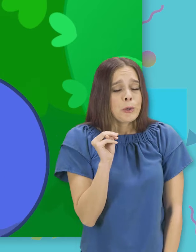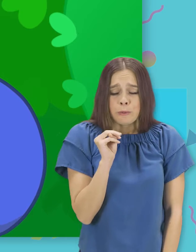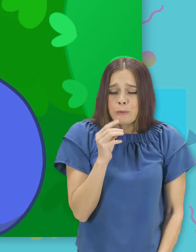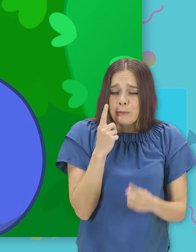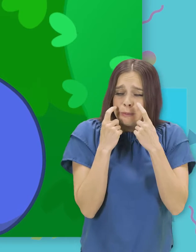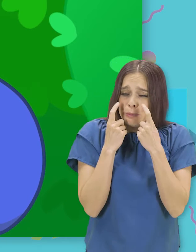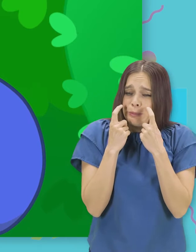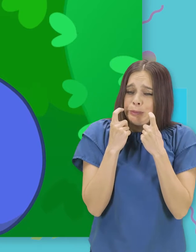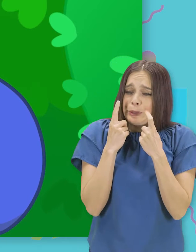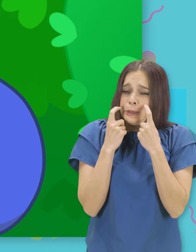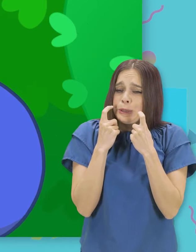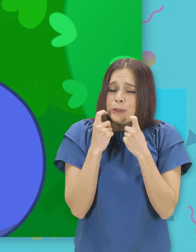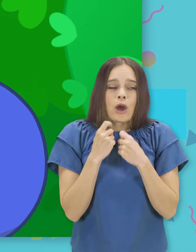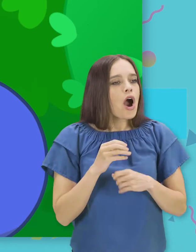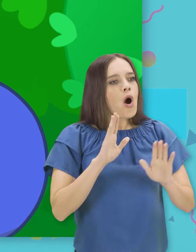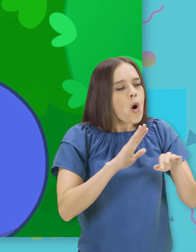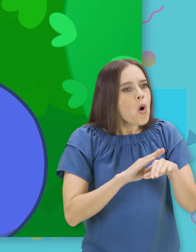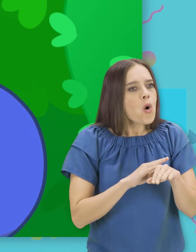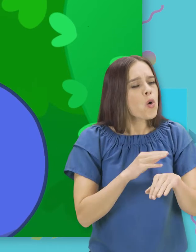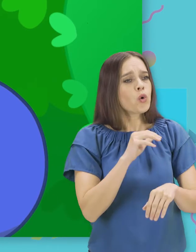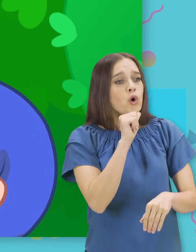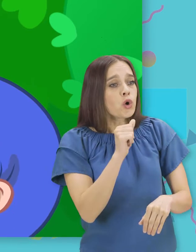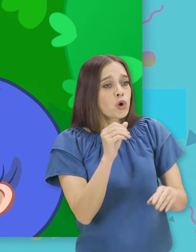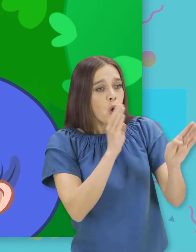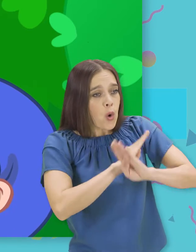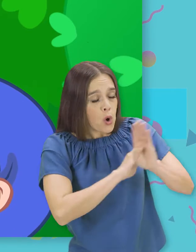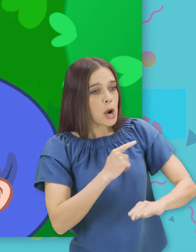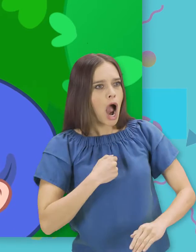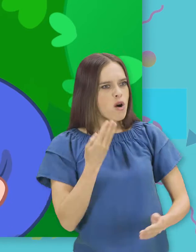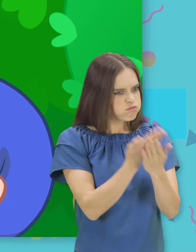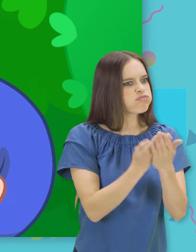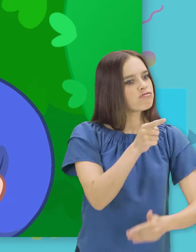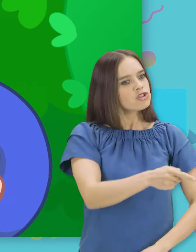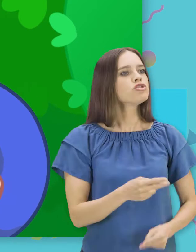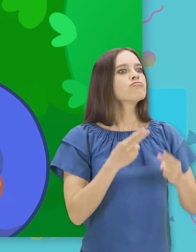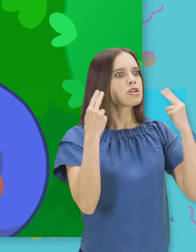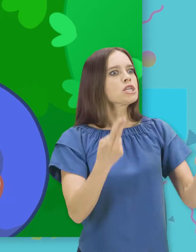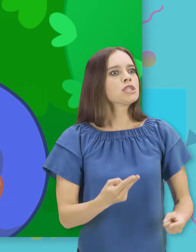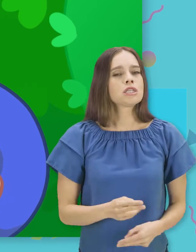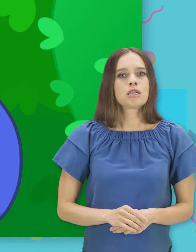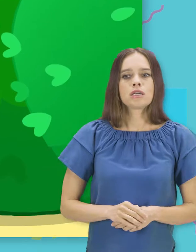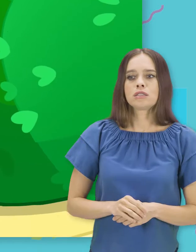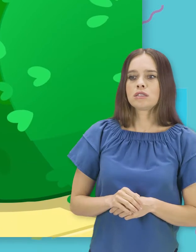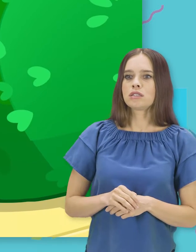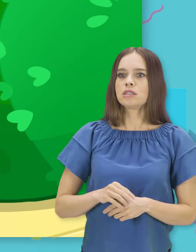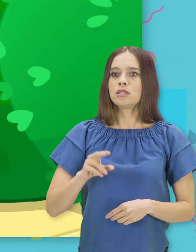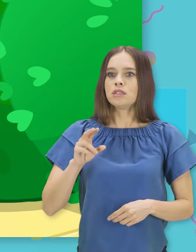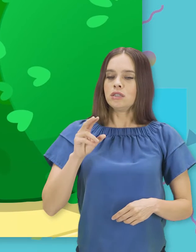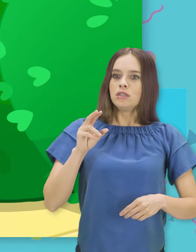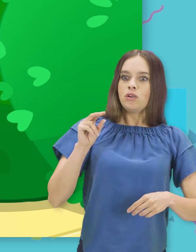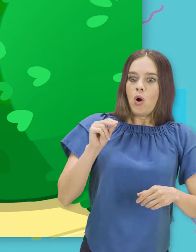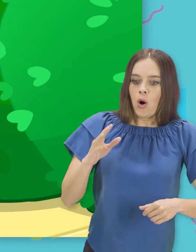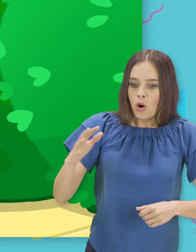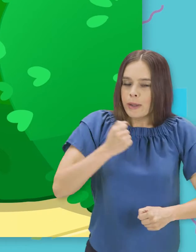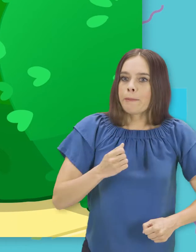Morphle, no creamy now. Don't worry, Morphle. I will prove you're innocent. No! Give me